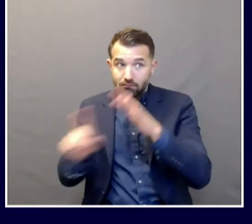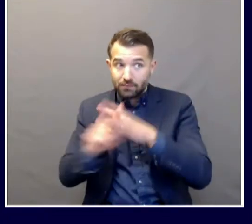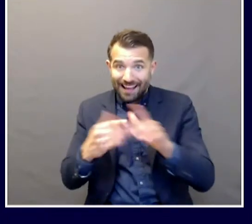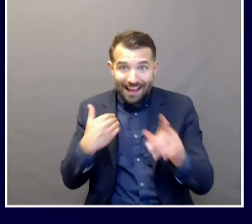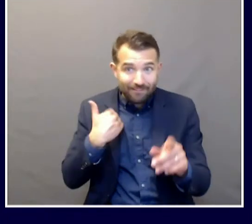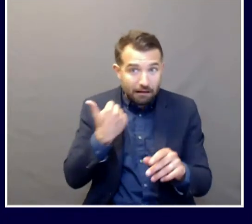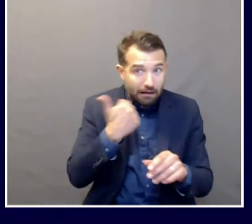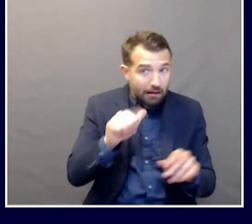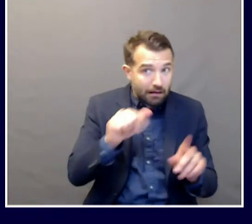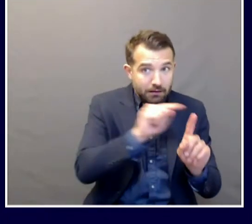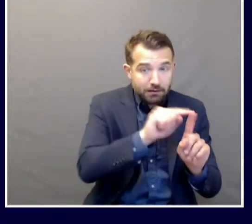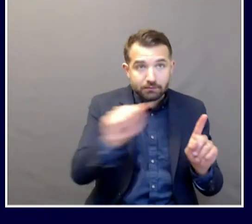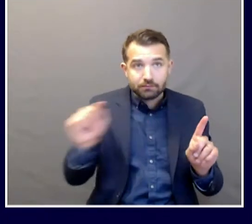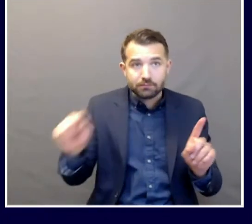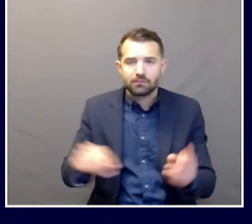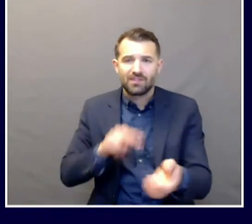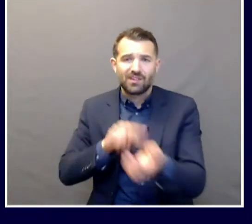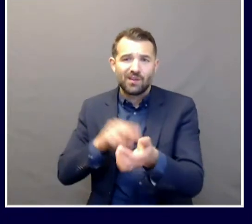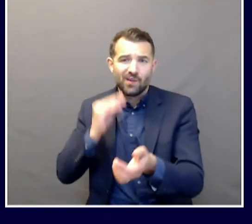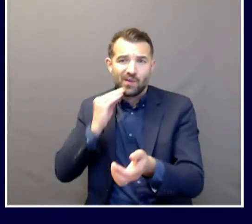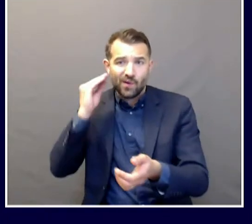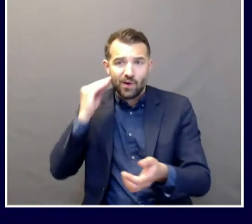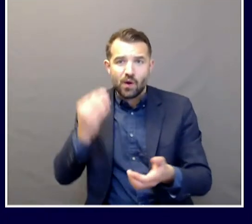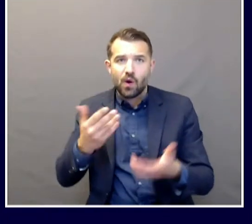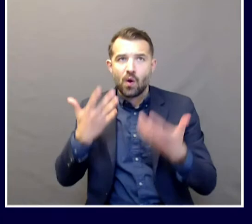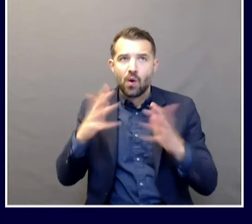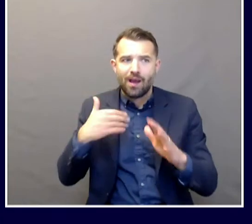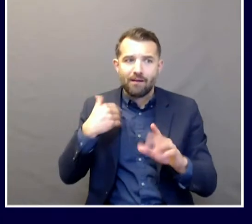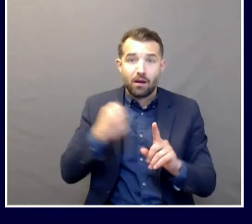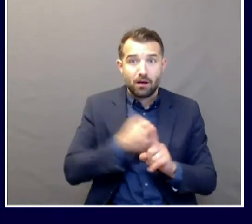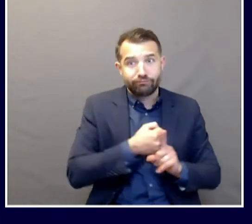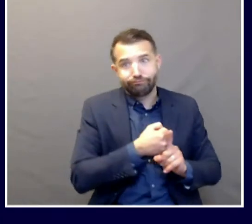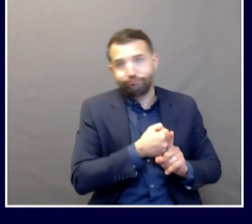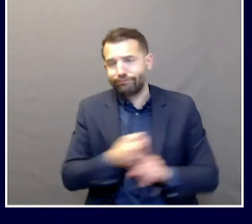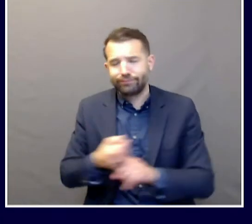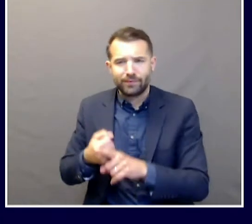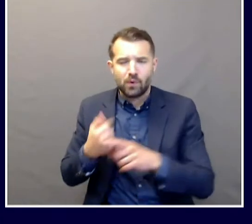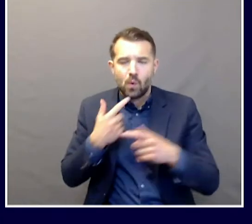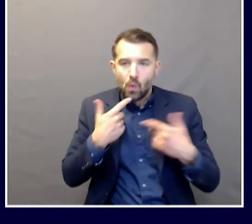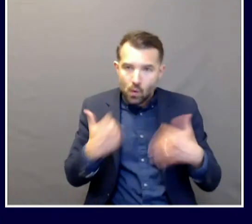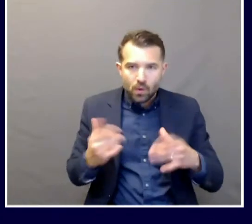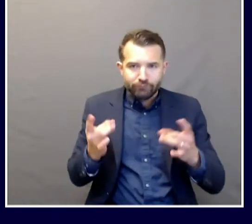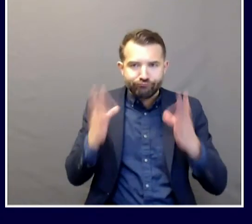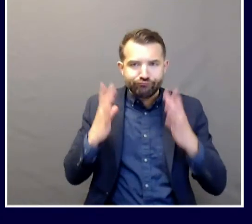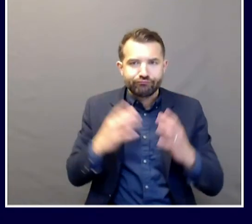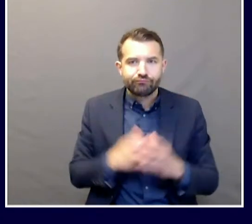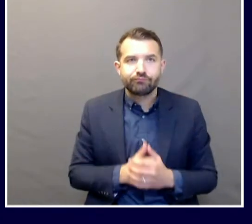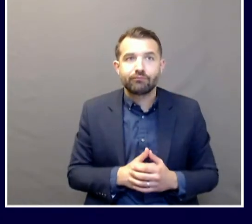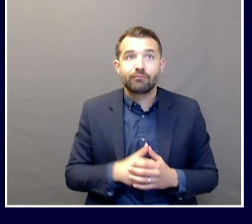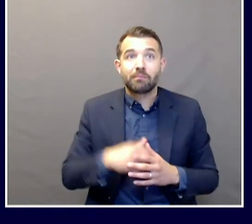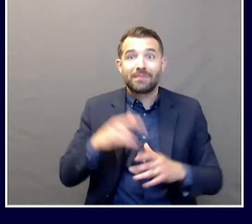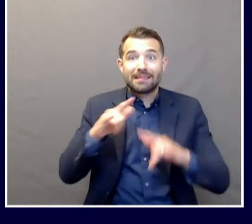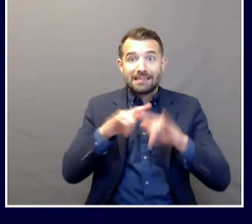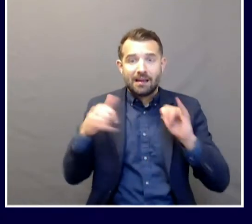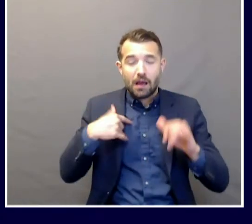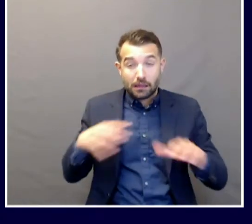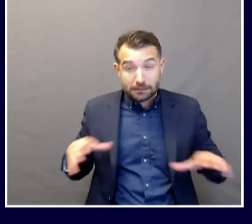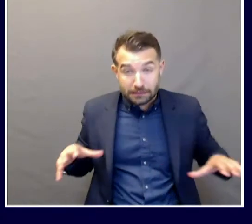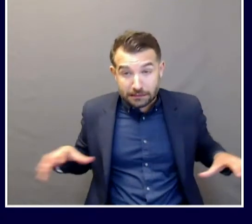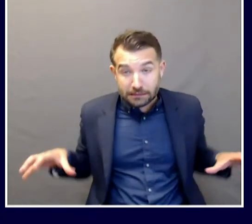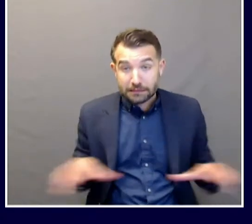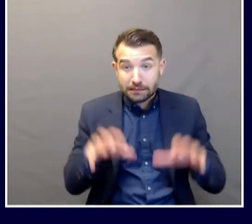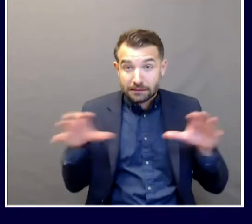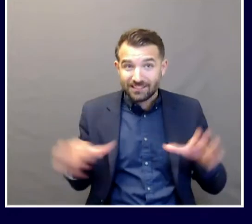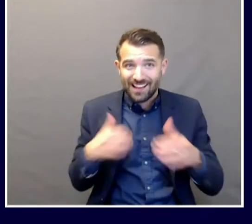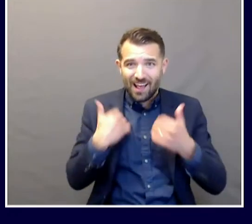great job of keeping their residents and staff safe in the midst of the pandemic. For those who have loved ones who are in nursing homes,